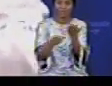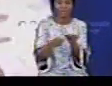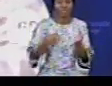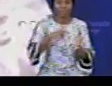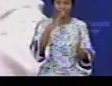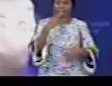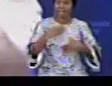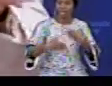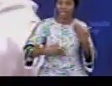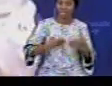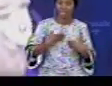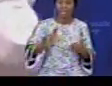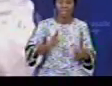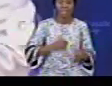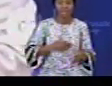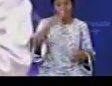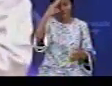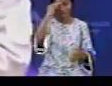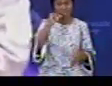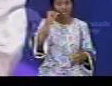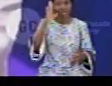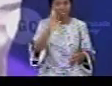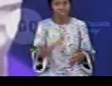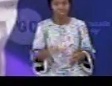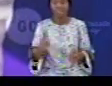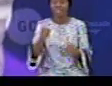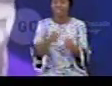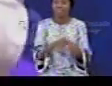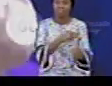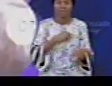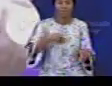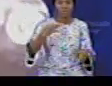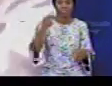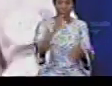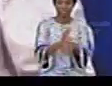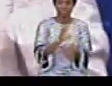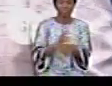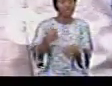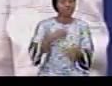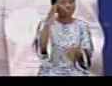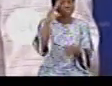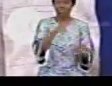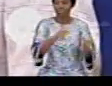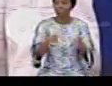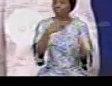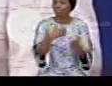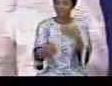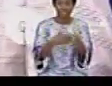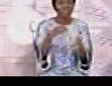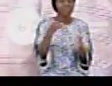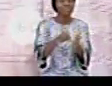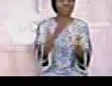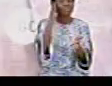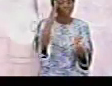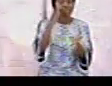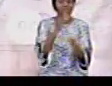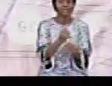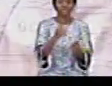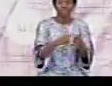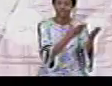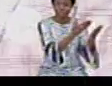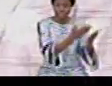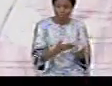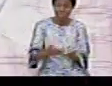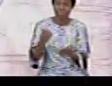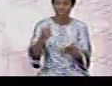men are women everyone members of the church were going to do whatever it would take to bring the gospel from there and